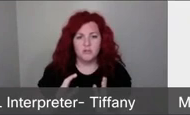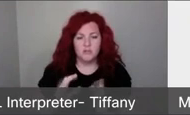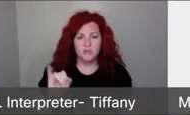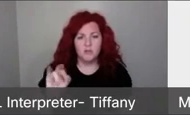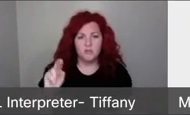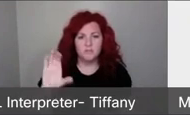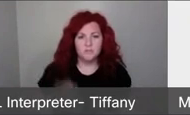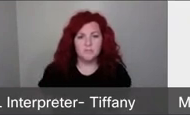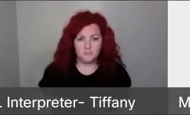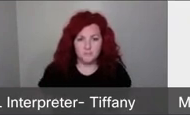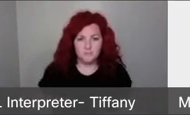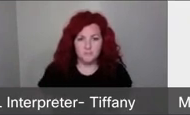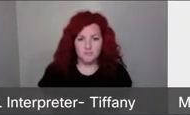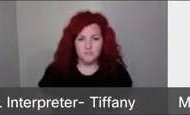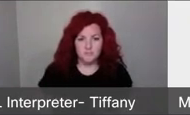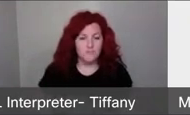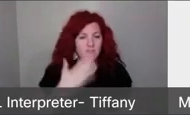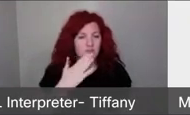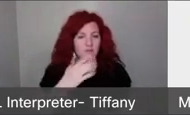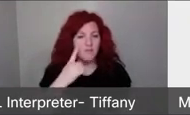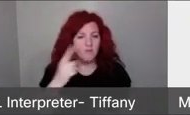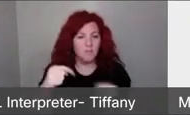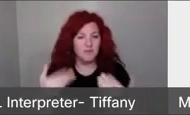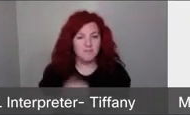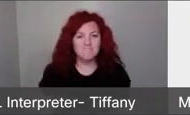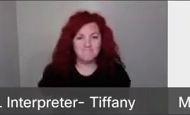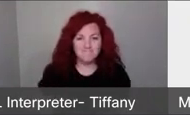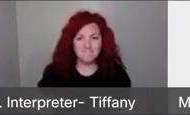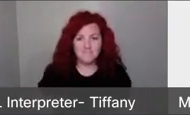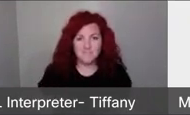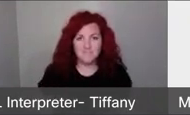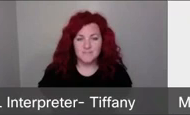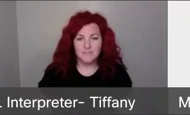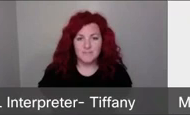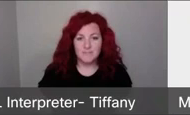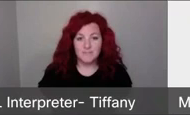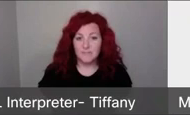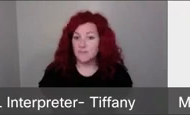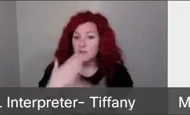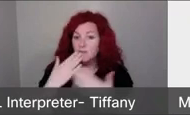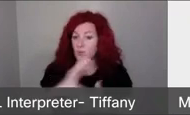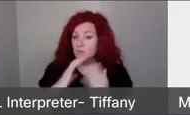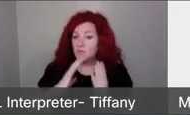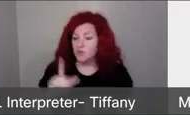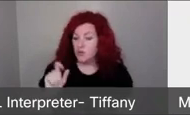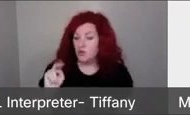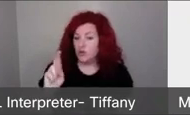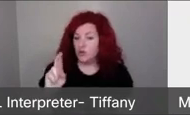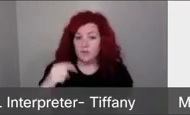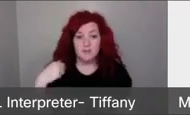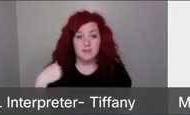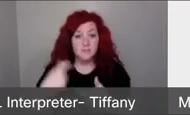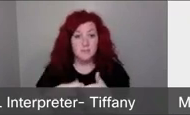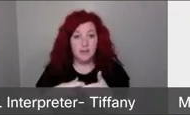the IRC. Thank you for being here. Thank you, Commissioner Lerner, and our Spanish